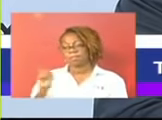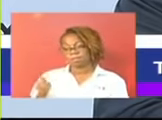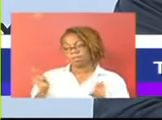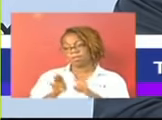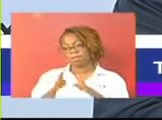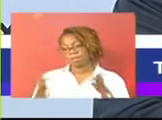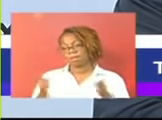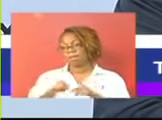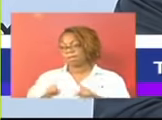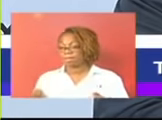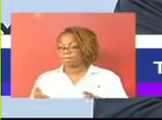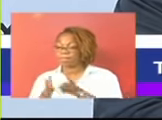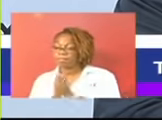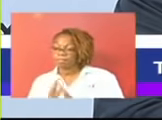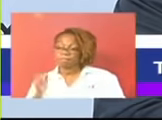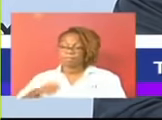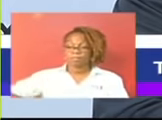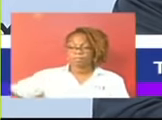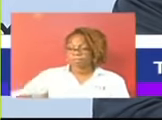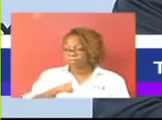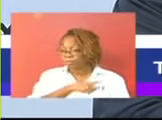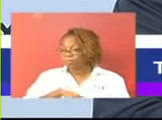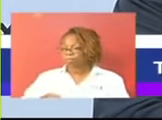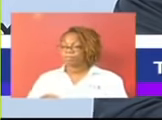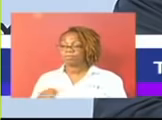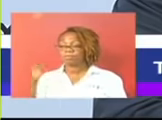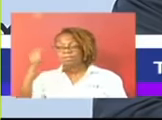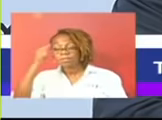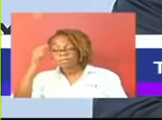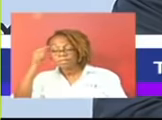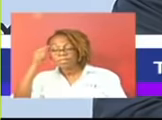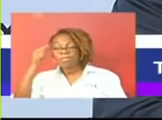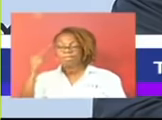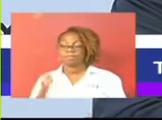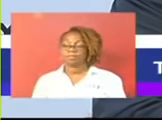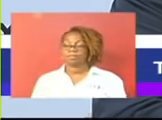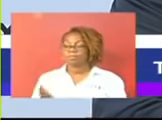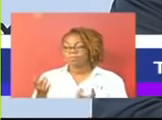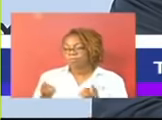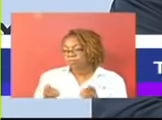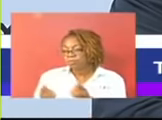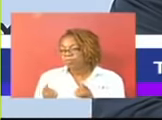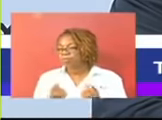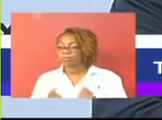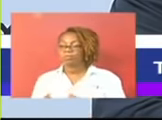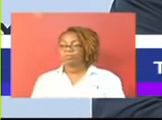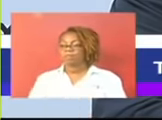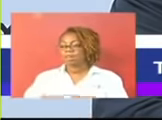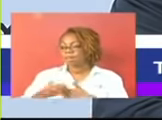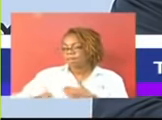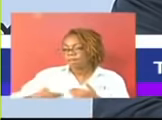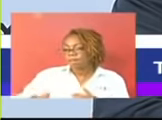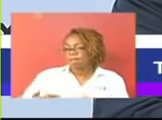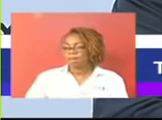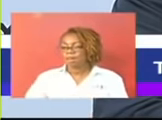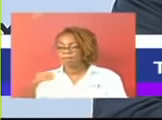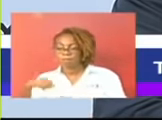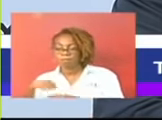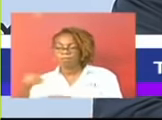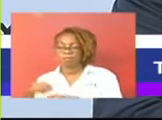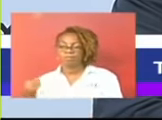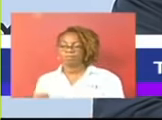choices about how they move, about where they move, about what they do when they move, about whether they need to move or not. So